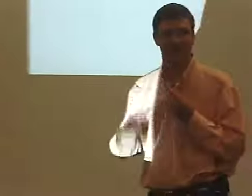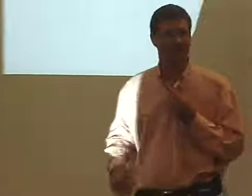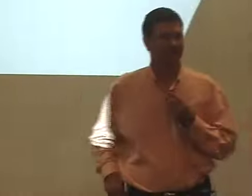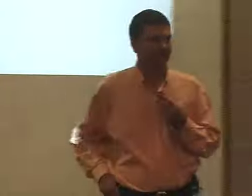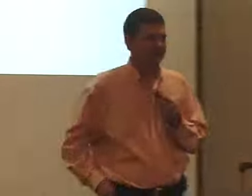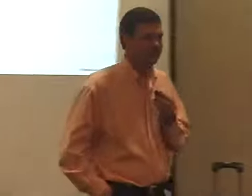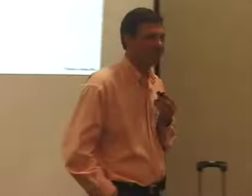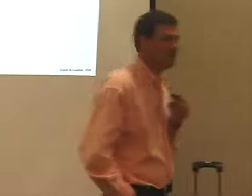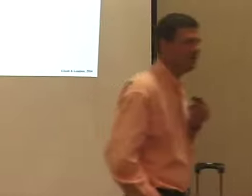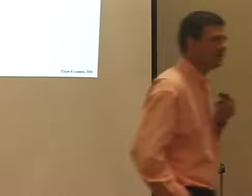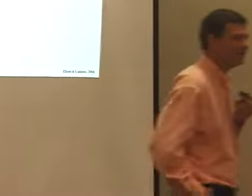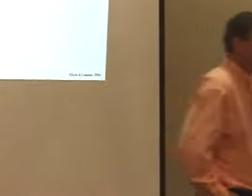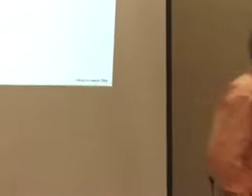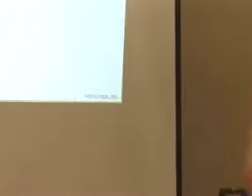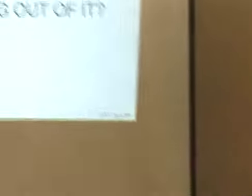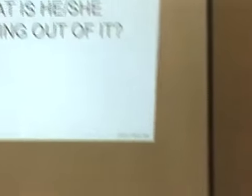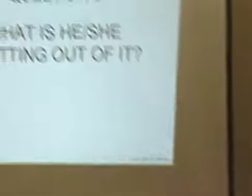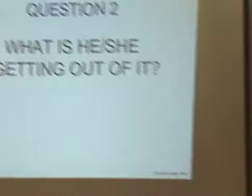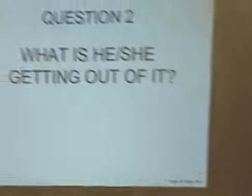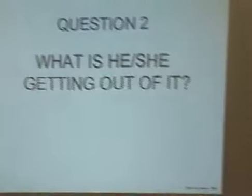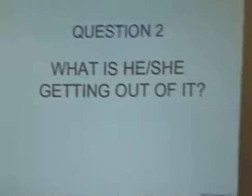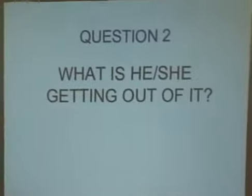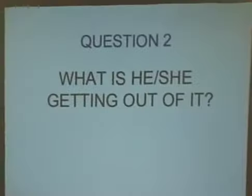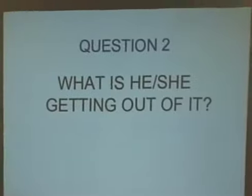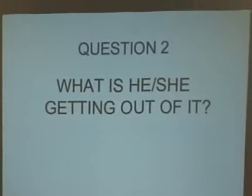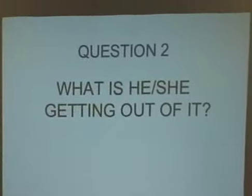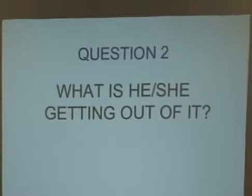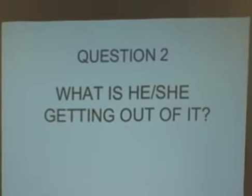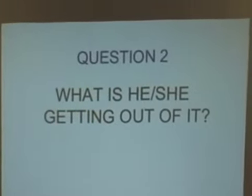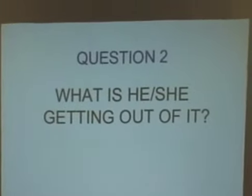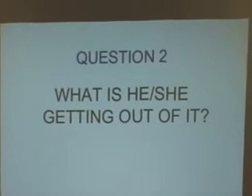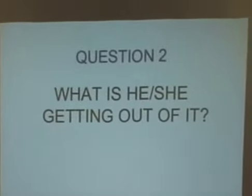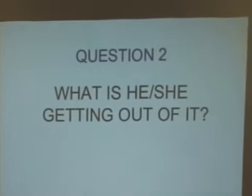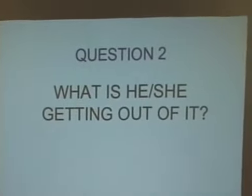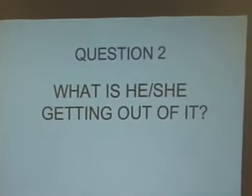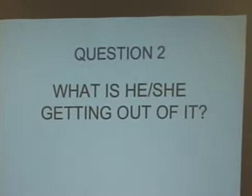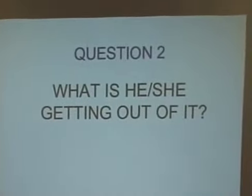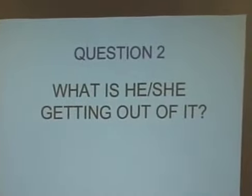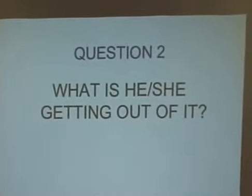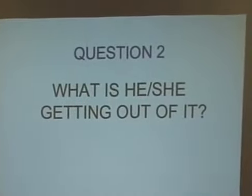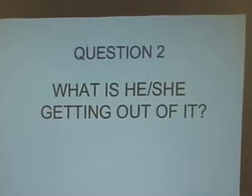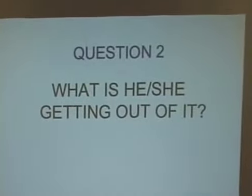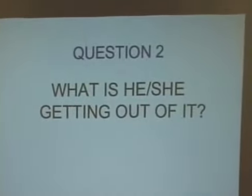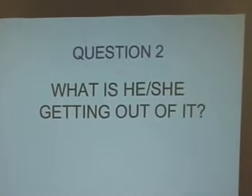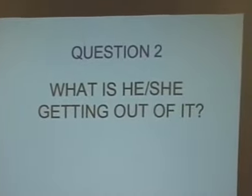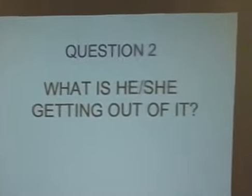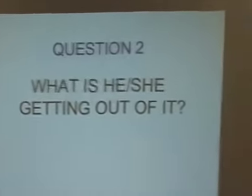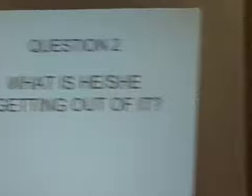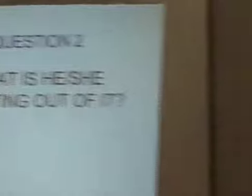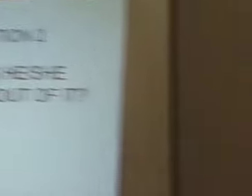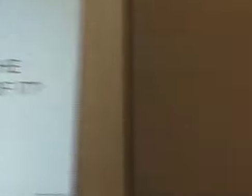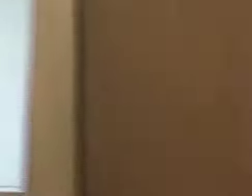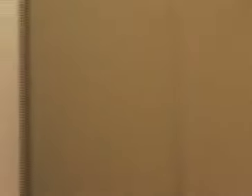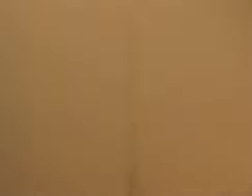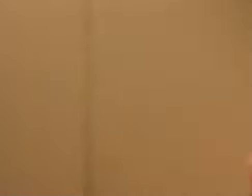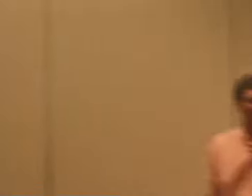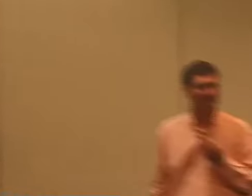question. You start thinking back and saying, what was going on in every condition where we saw Eric having that